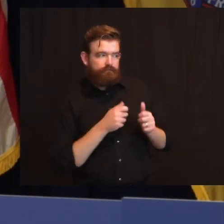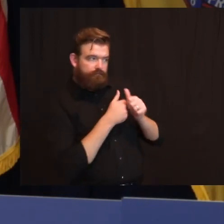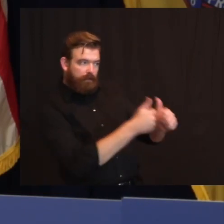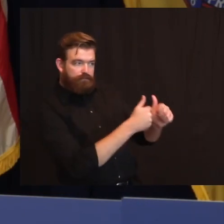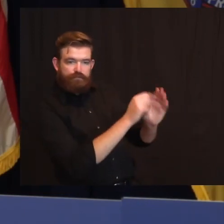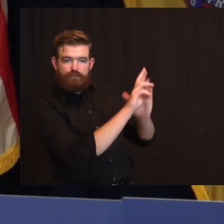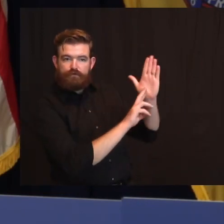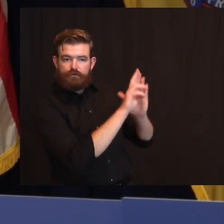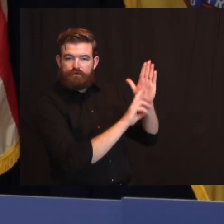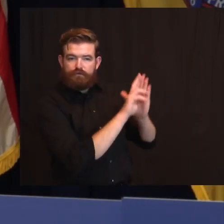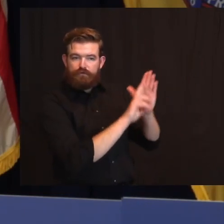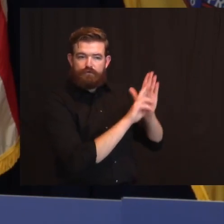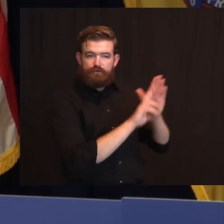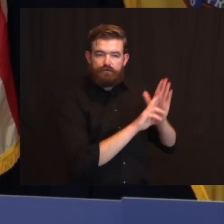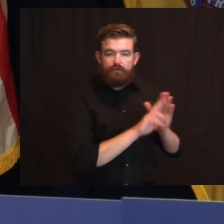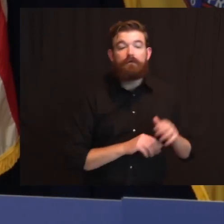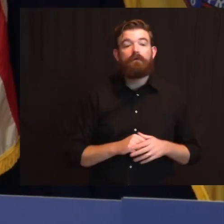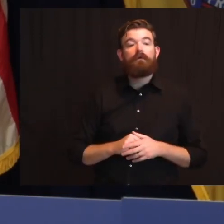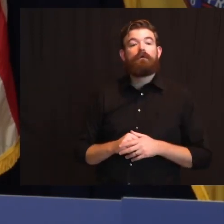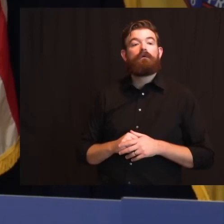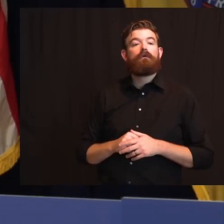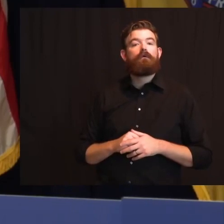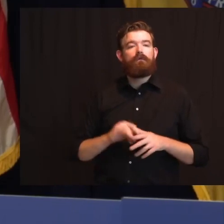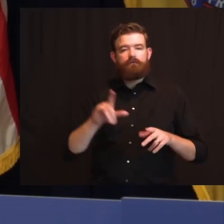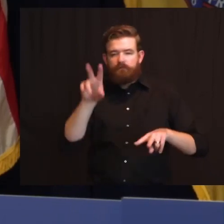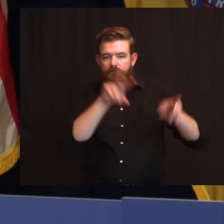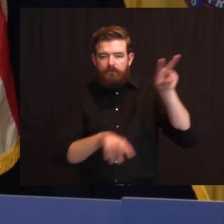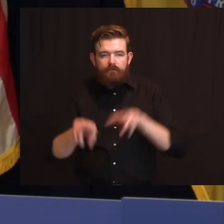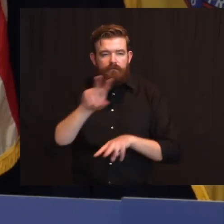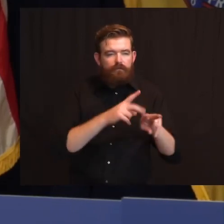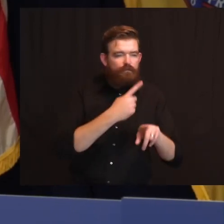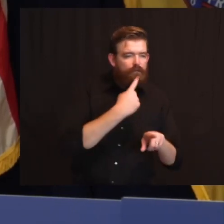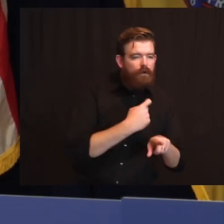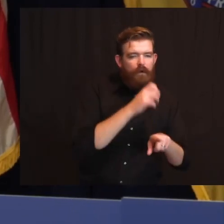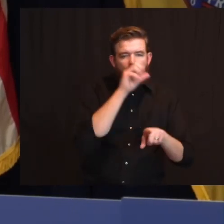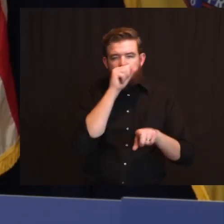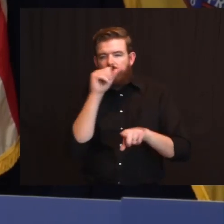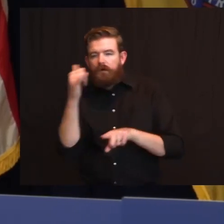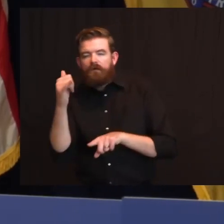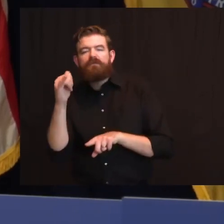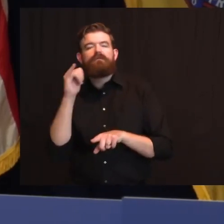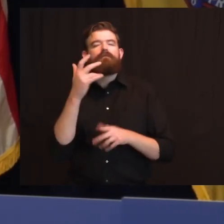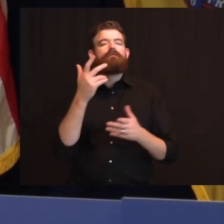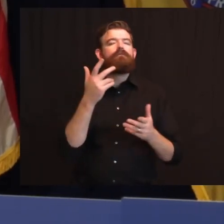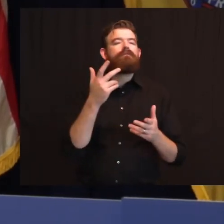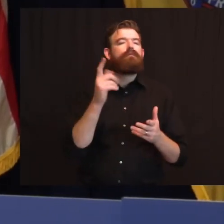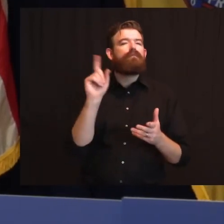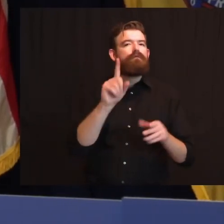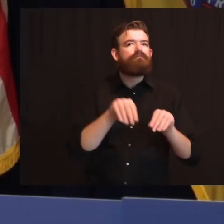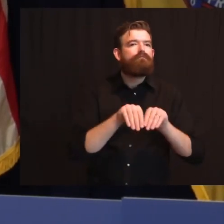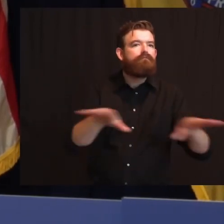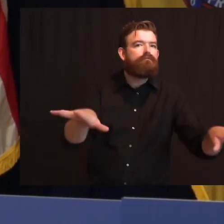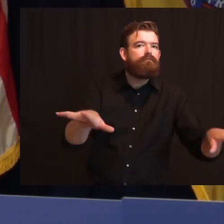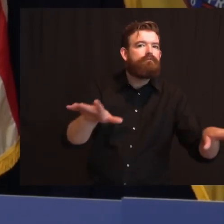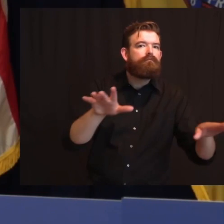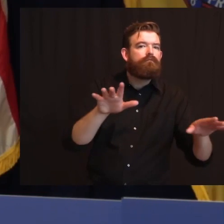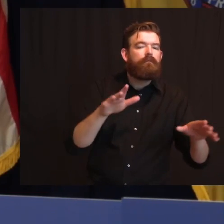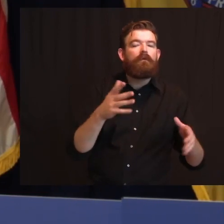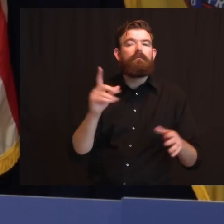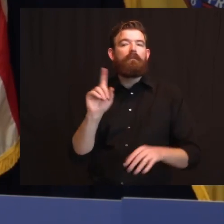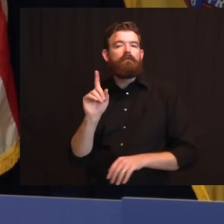the risk is in that community. And then based upon that risk, we say, okay, this is what you should do. If you have a child who has symptoms